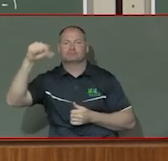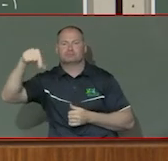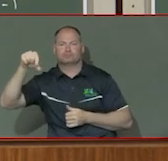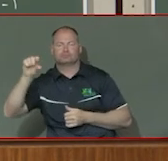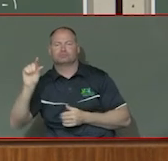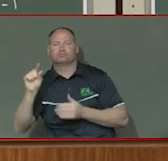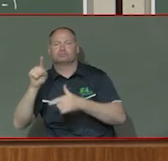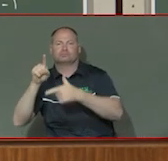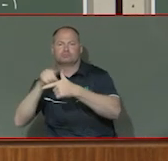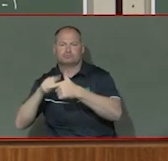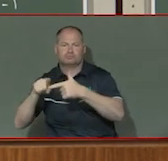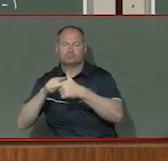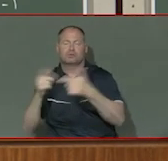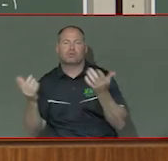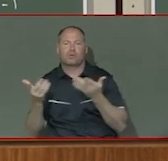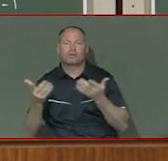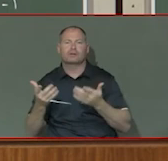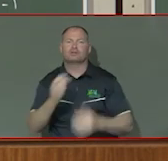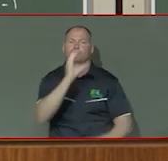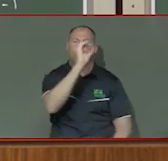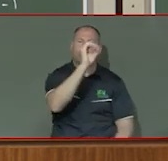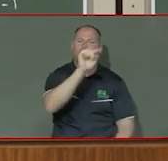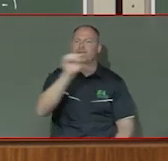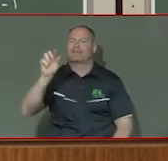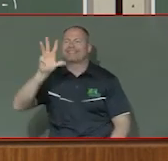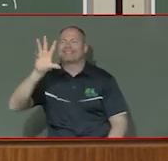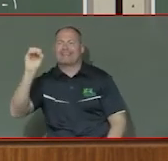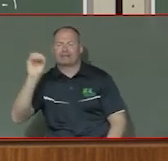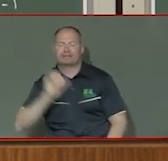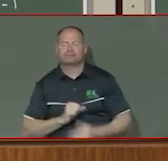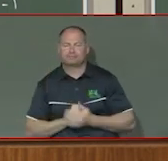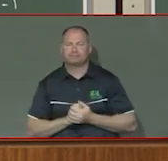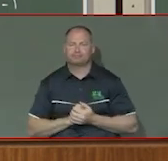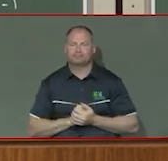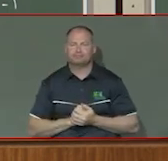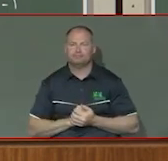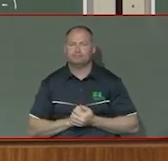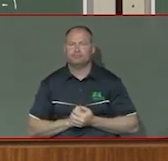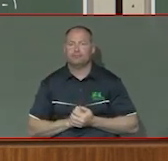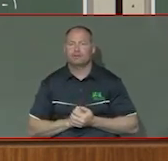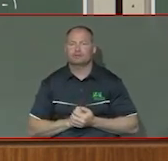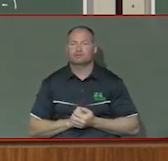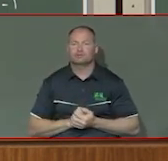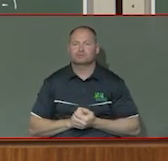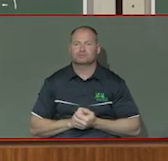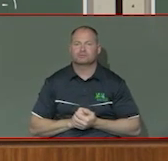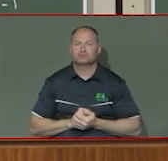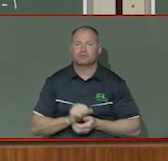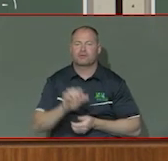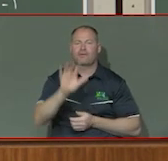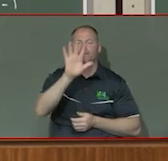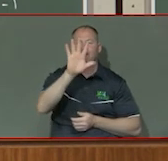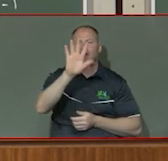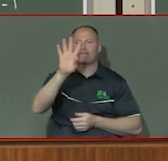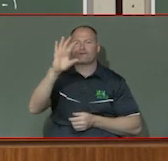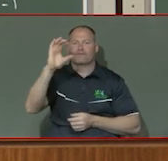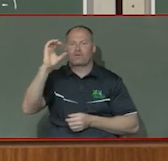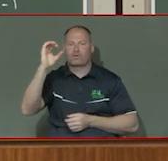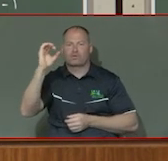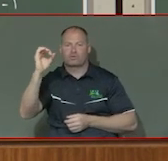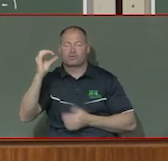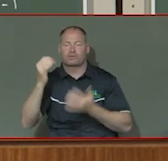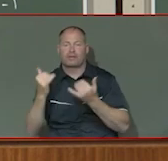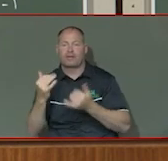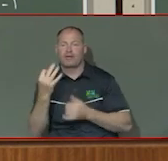0 and 90. So 540 minus an angle between 0 and 90 is an angle greater